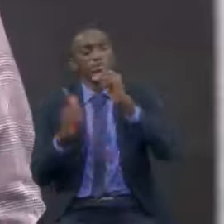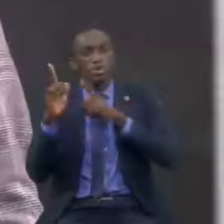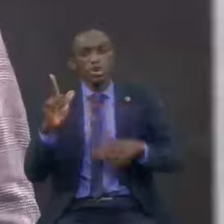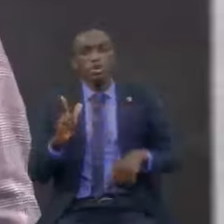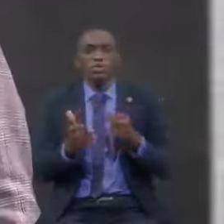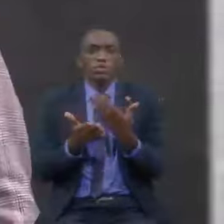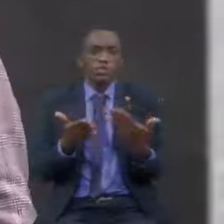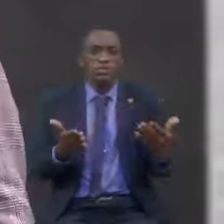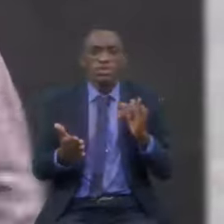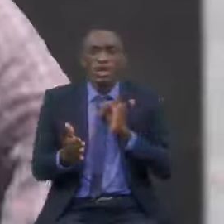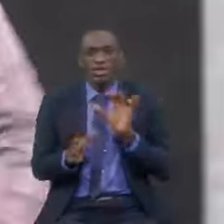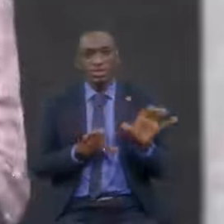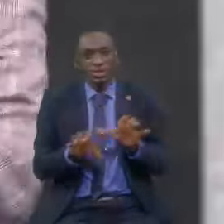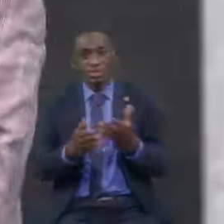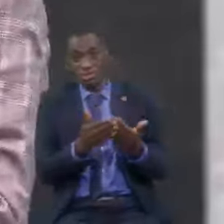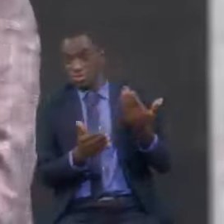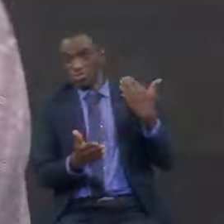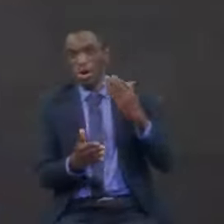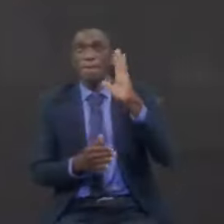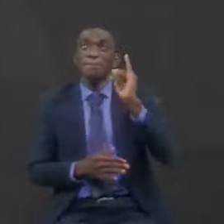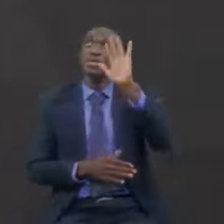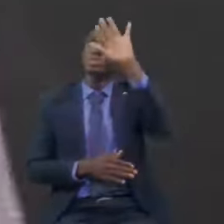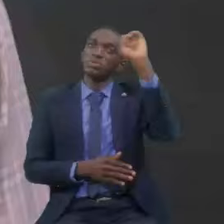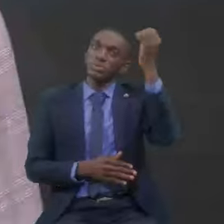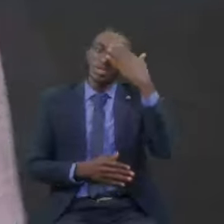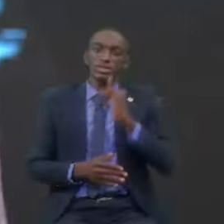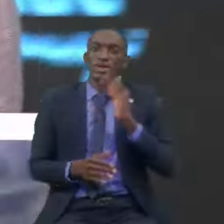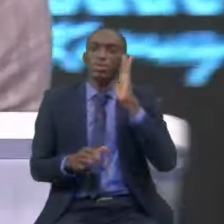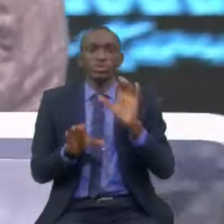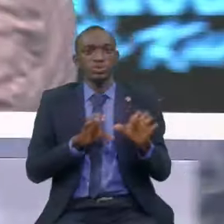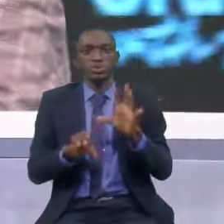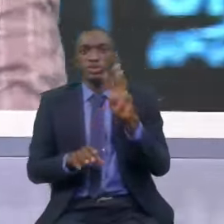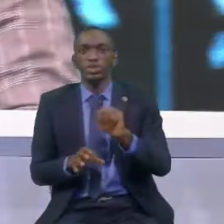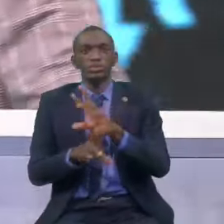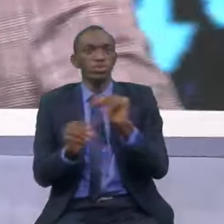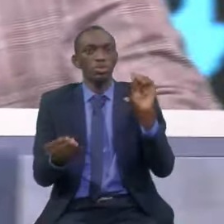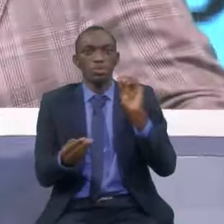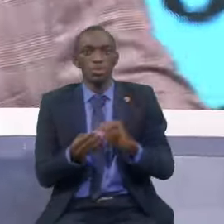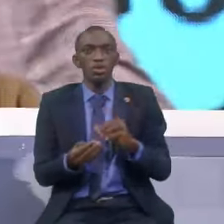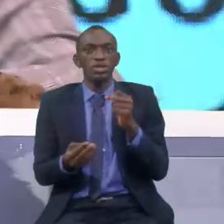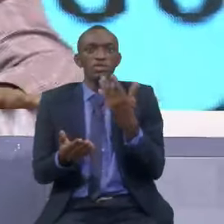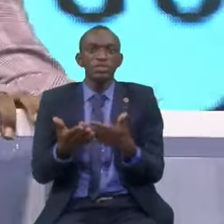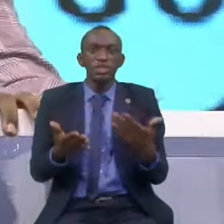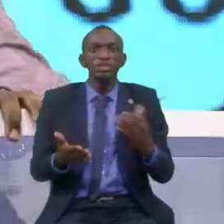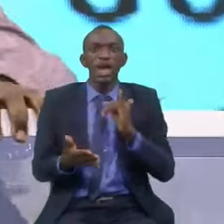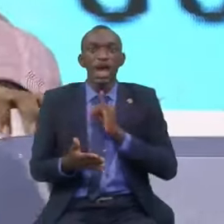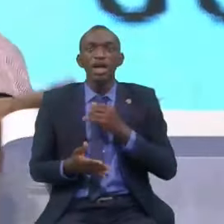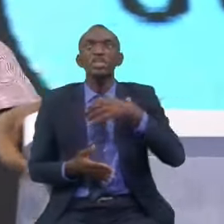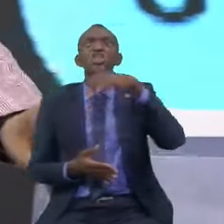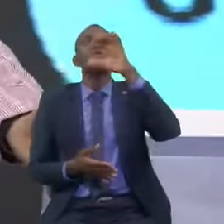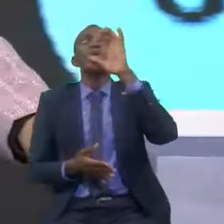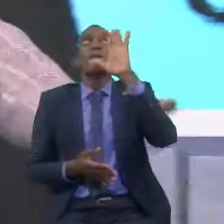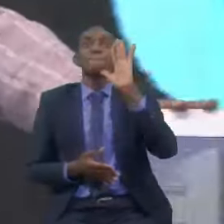them no more. The things I used to drink by your grace, I drink them